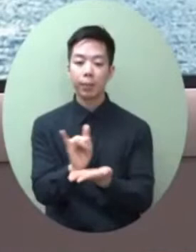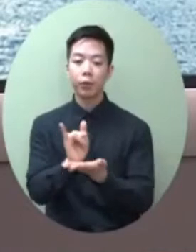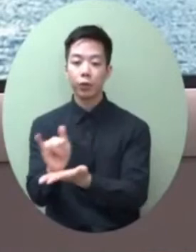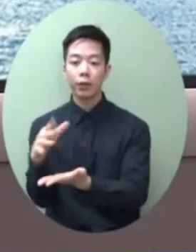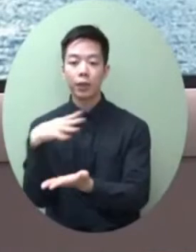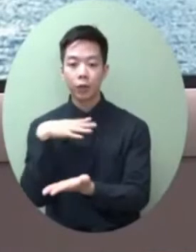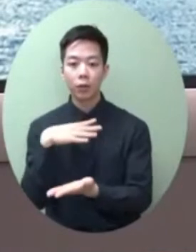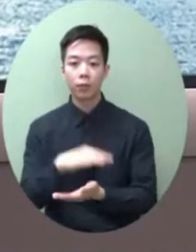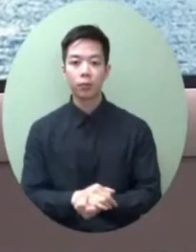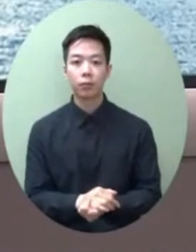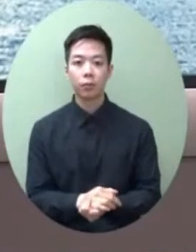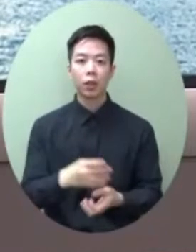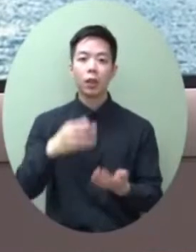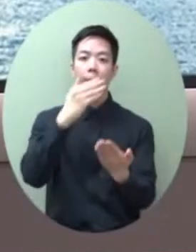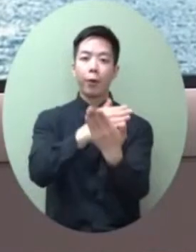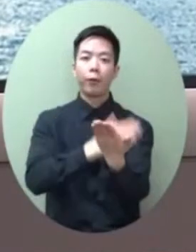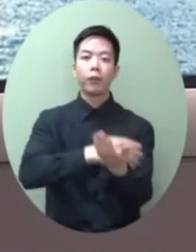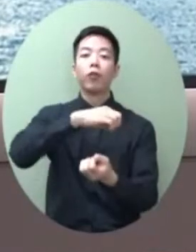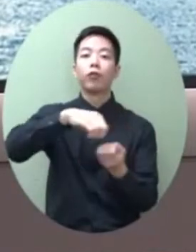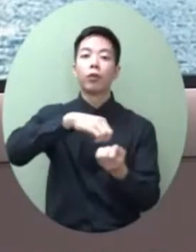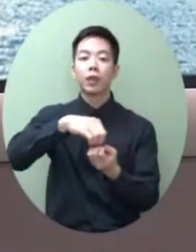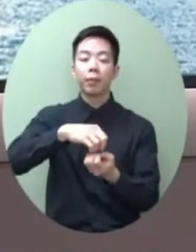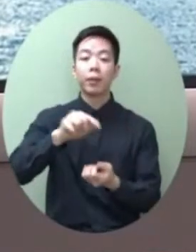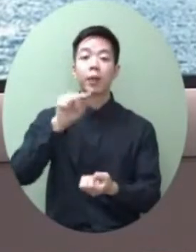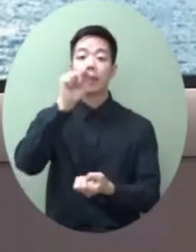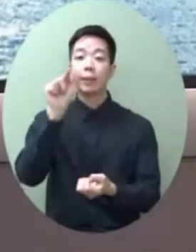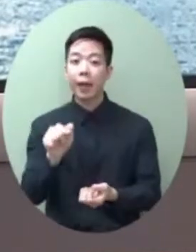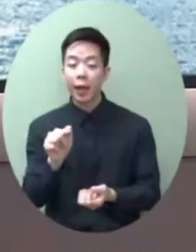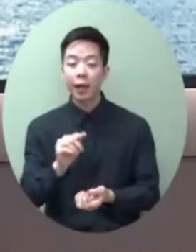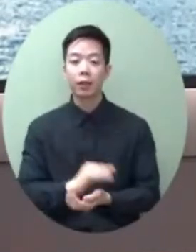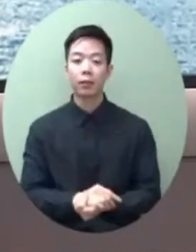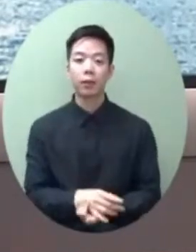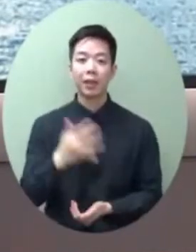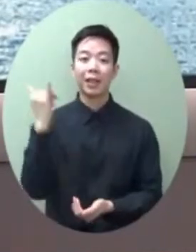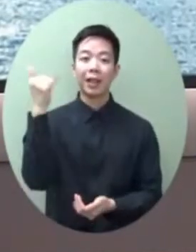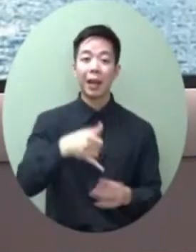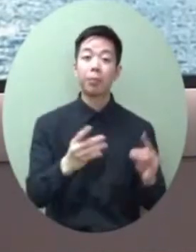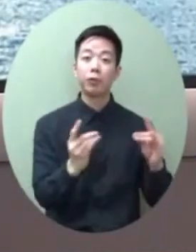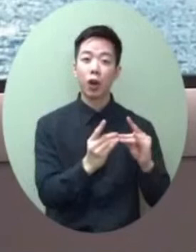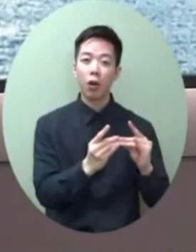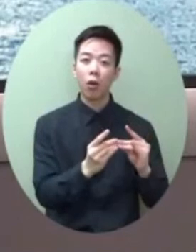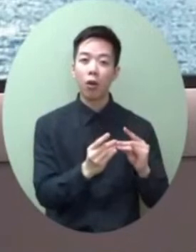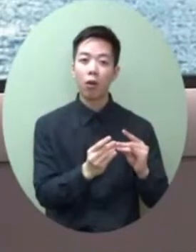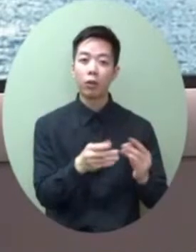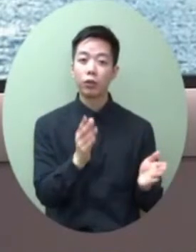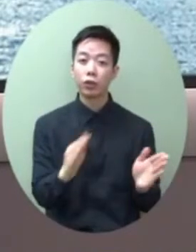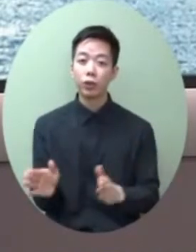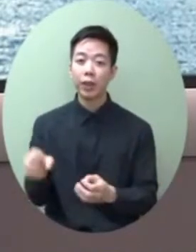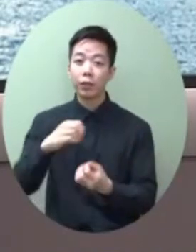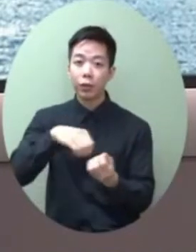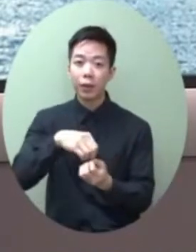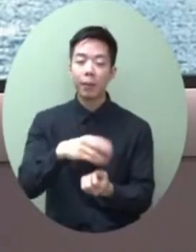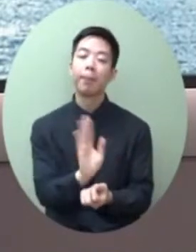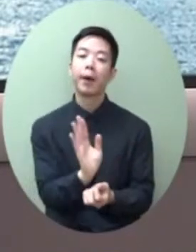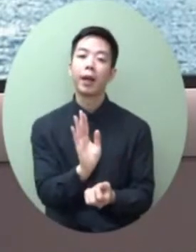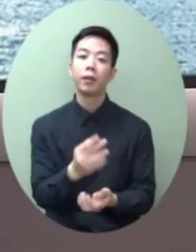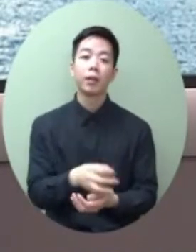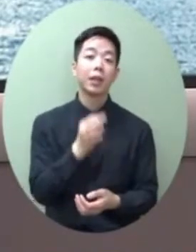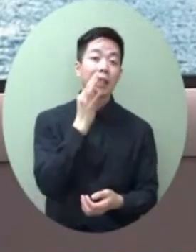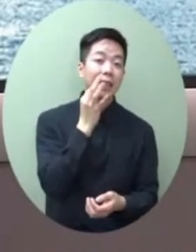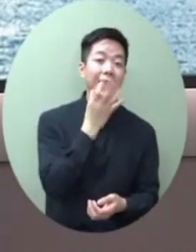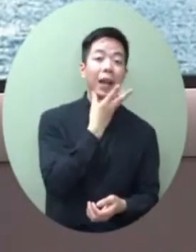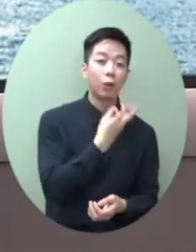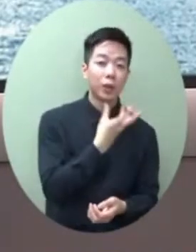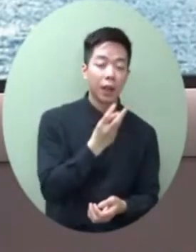patients who are children, well, it's complicated not because of clinical issues, but because besides the